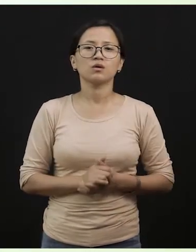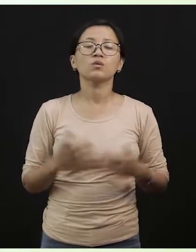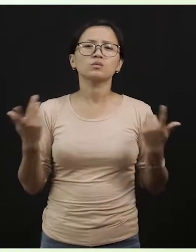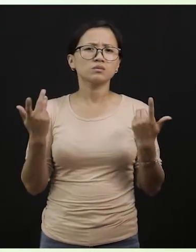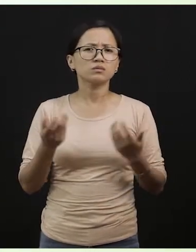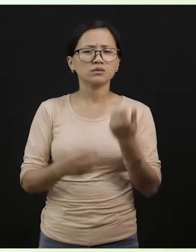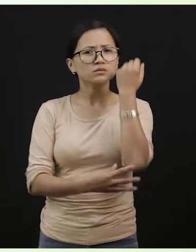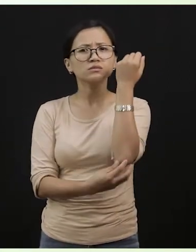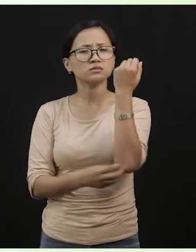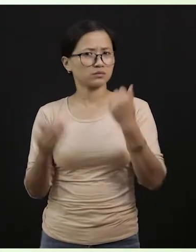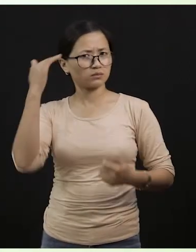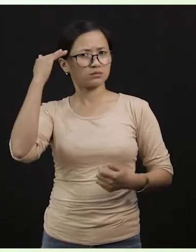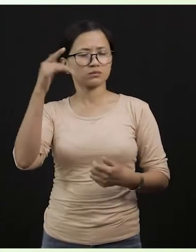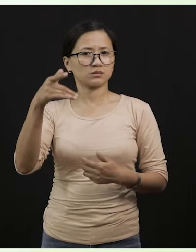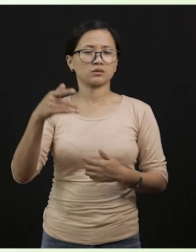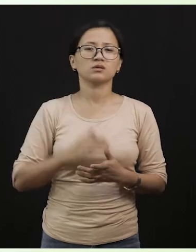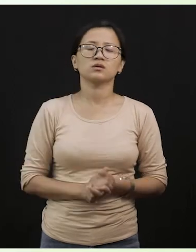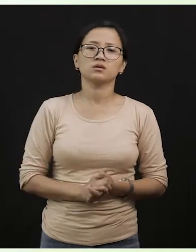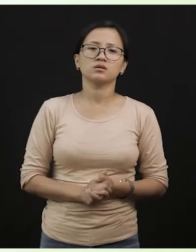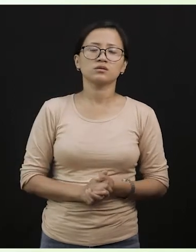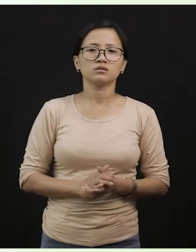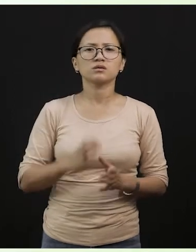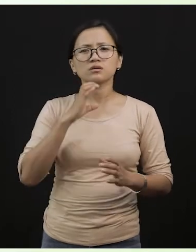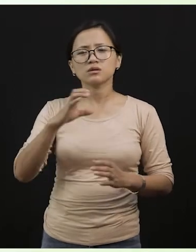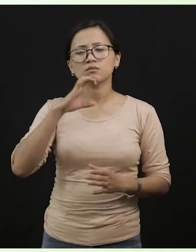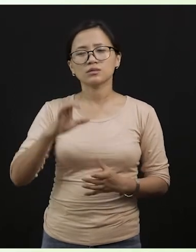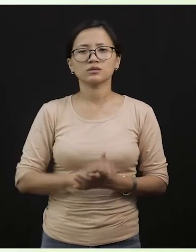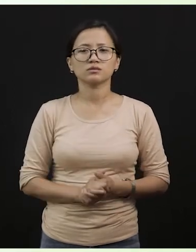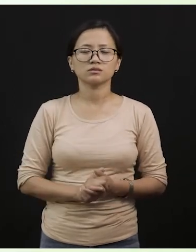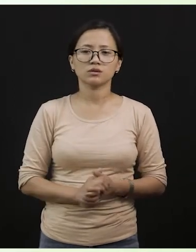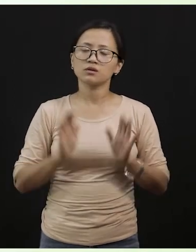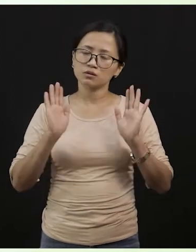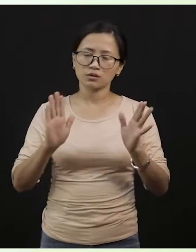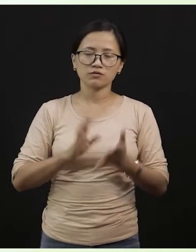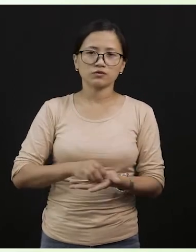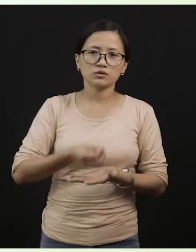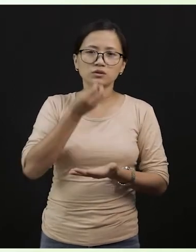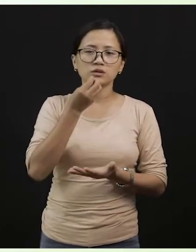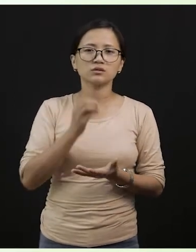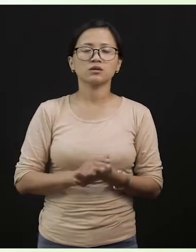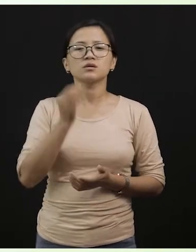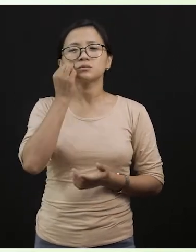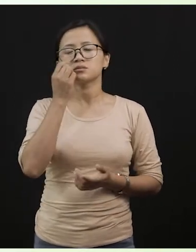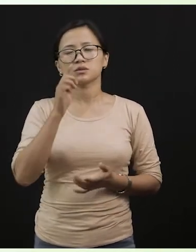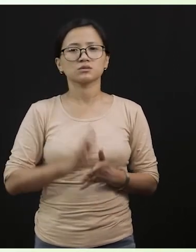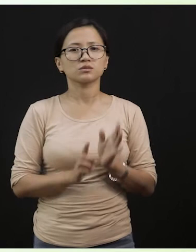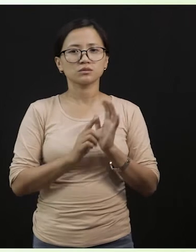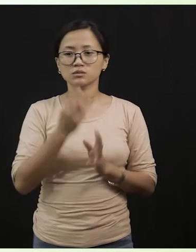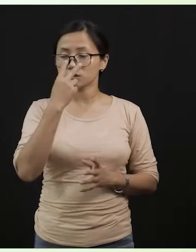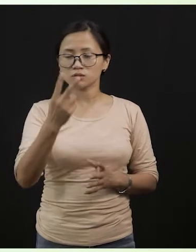is poor, isn't it? You may think that you are poor and you complain, but you have food to eat, you have your parents to look after you.